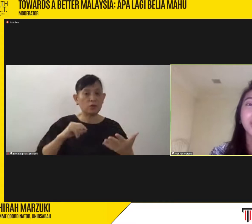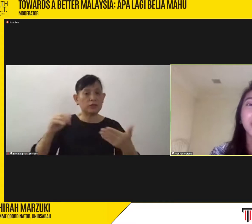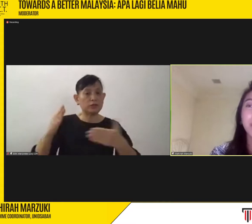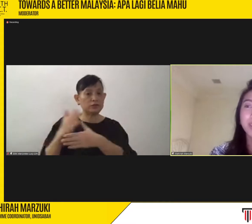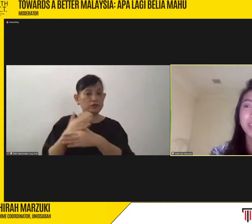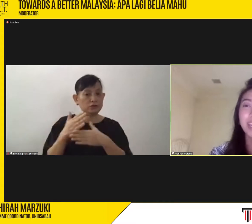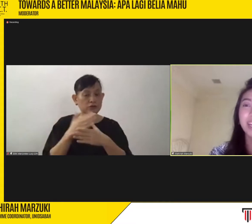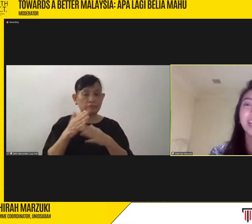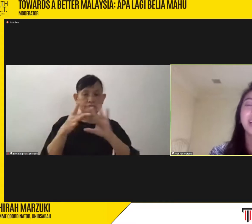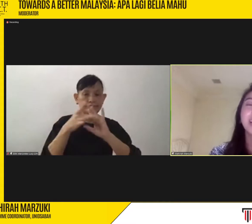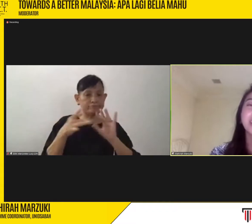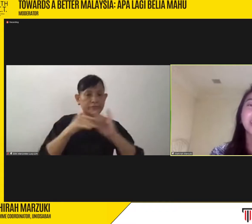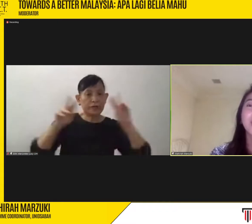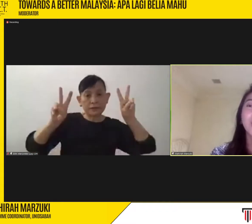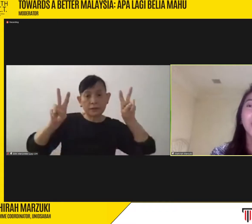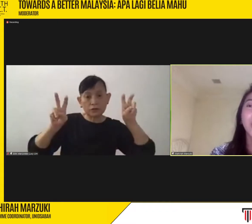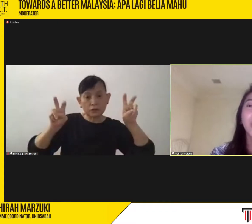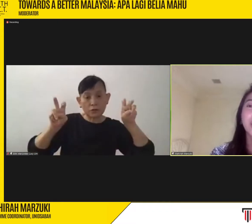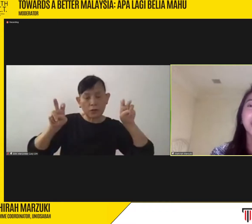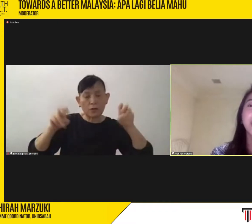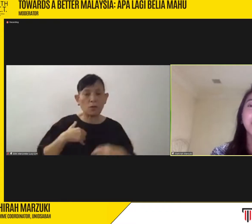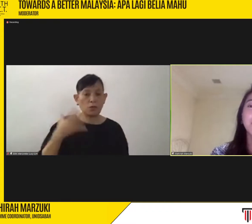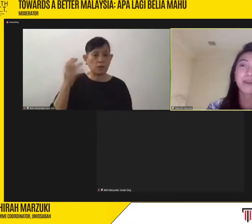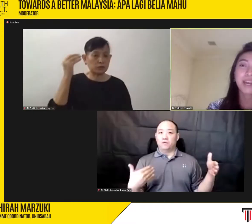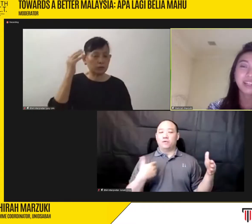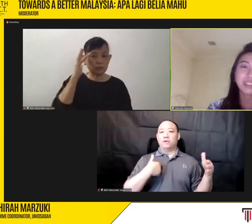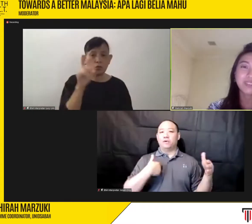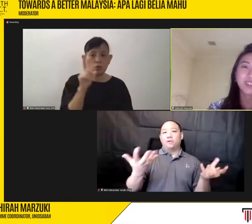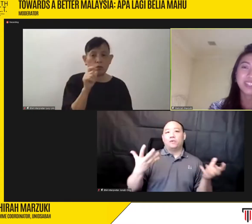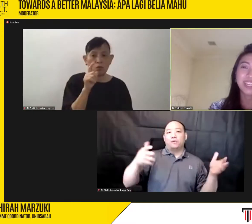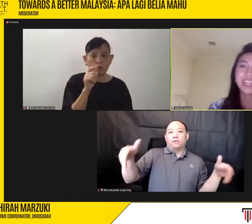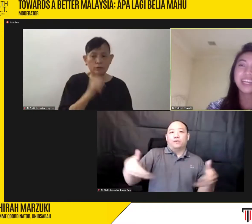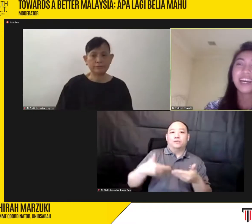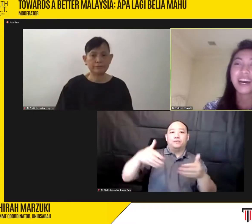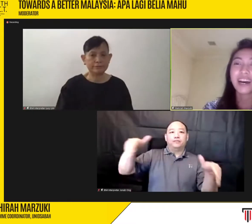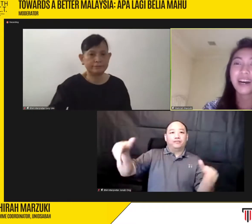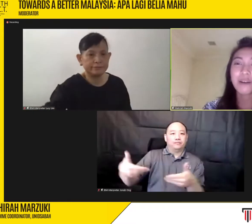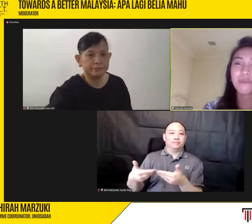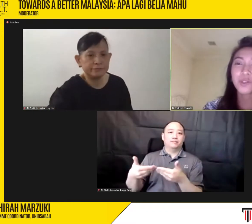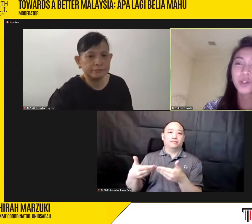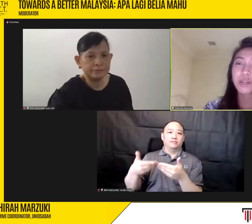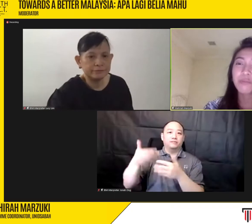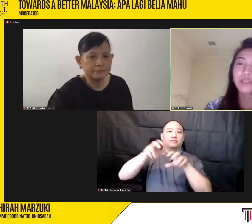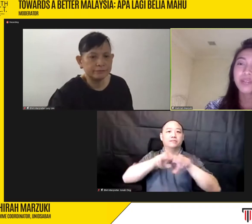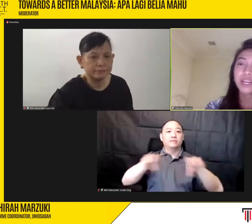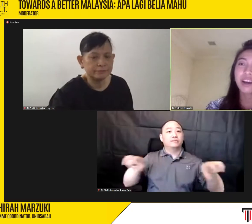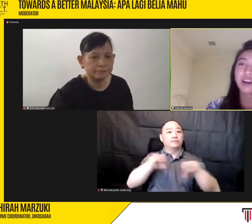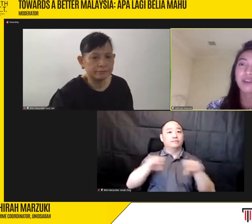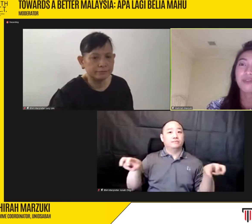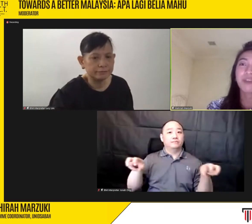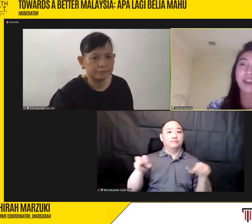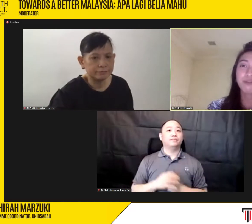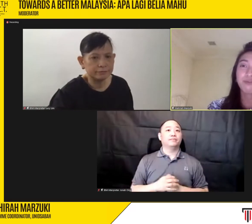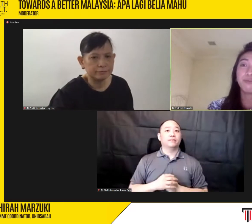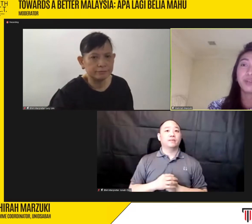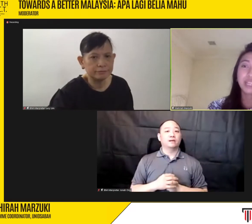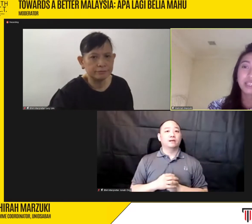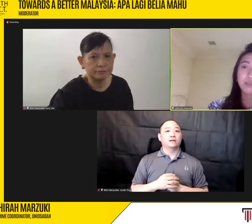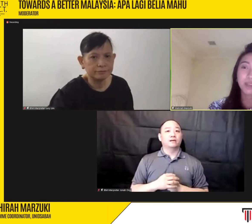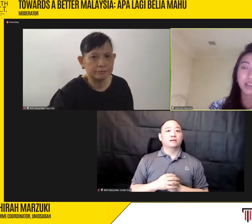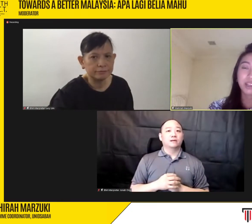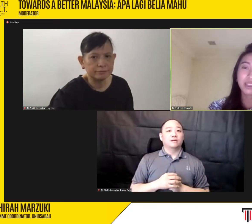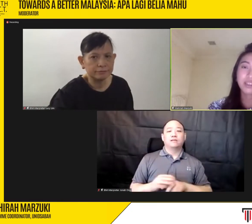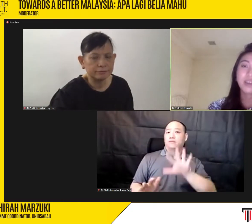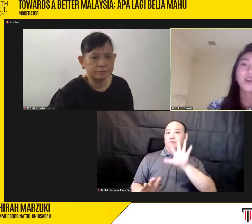with the topic today, let us get to know our stellar panelists for today. Joining me today are five